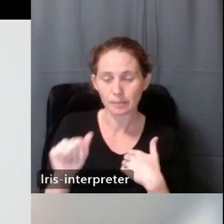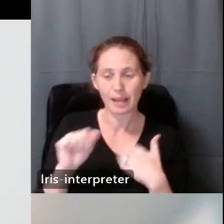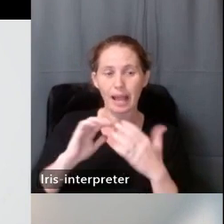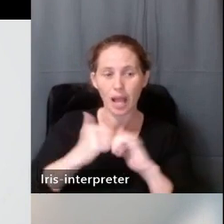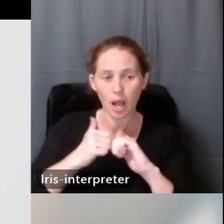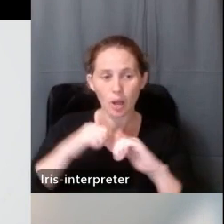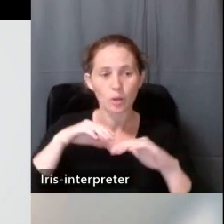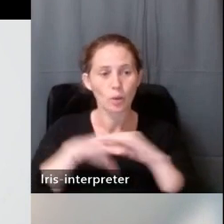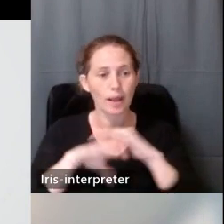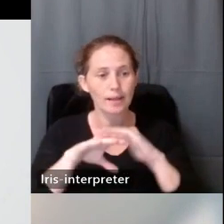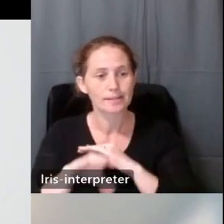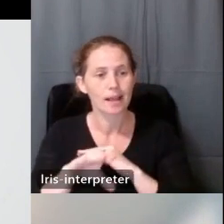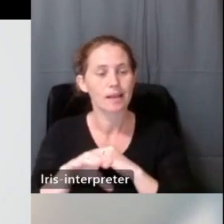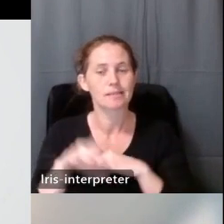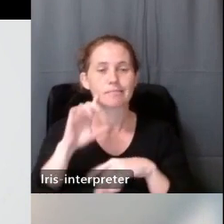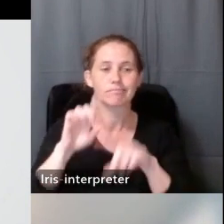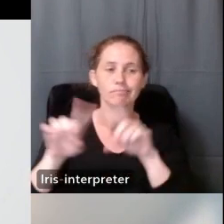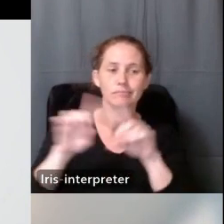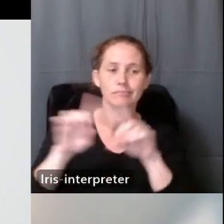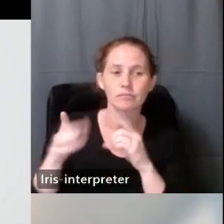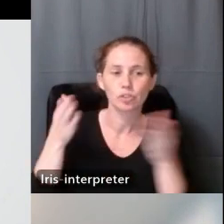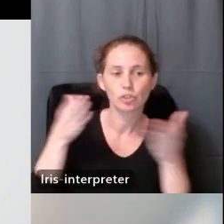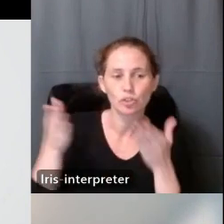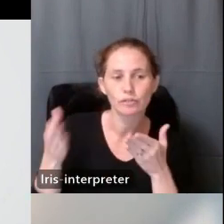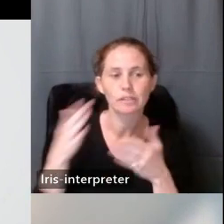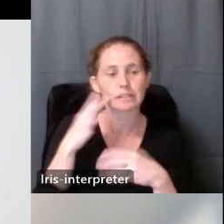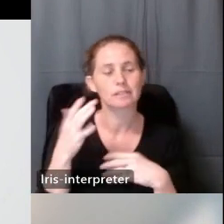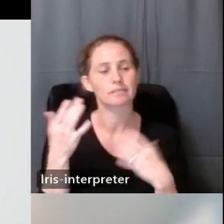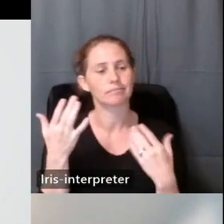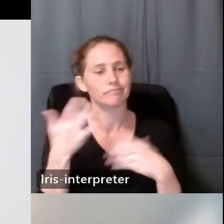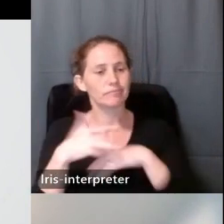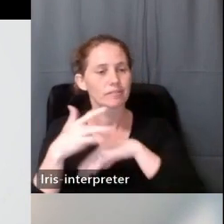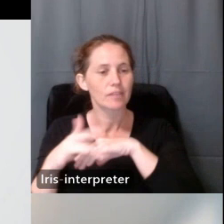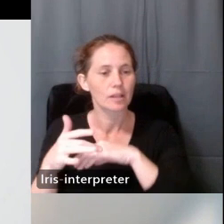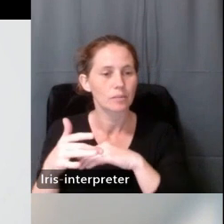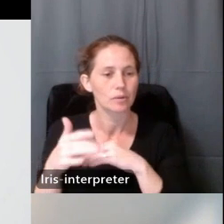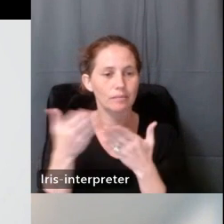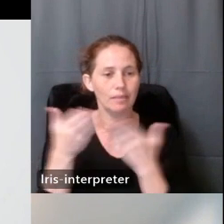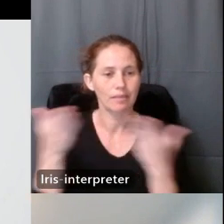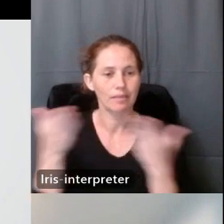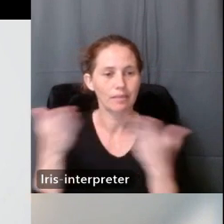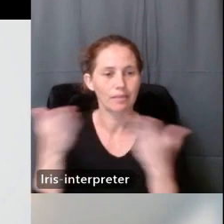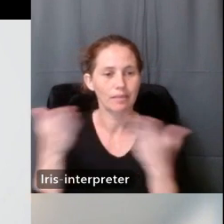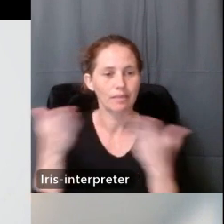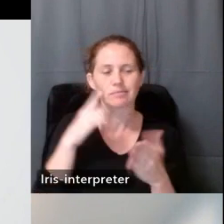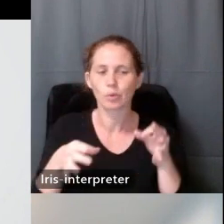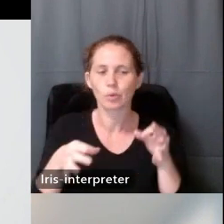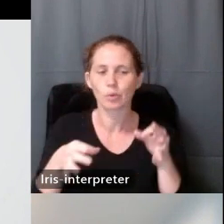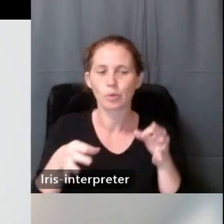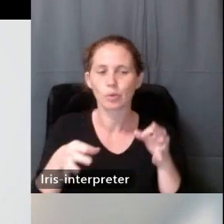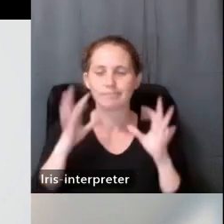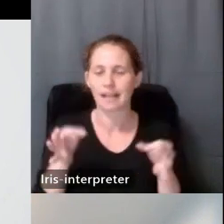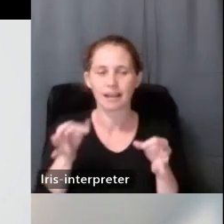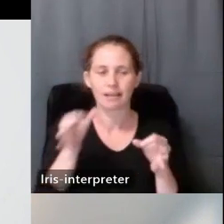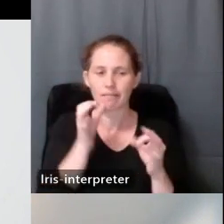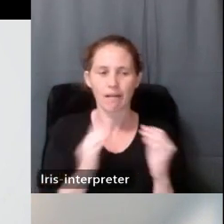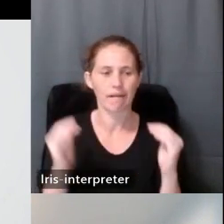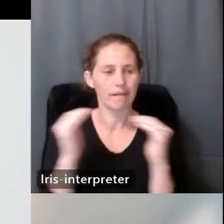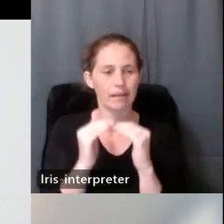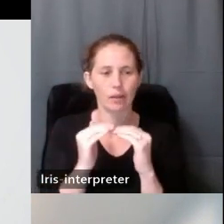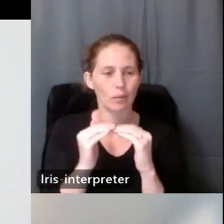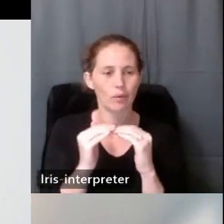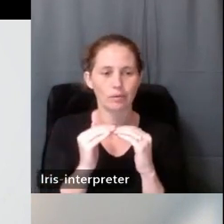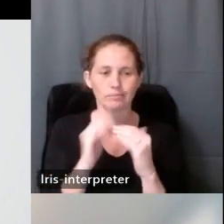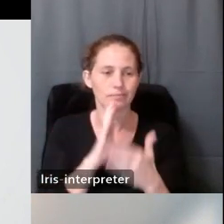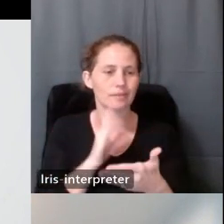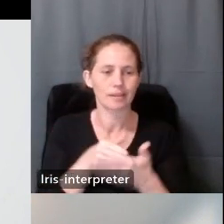accessibility issues, accessible services, that again, the court found that that was unequal treatment in violation of